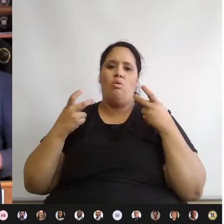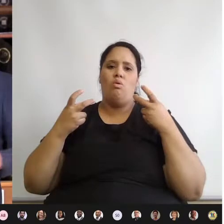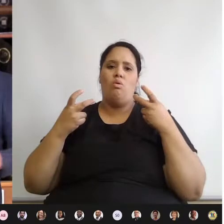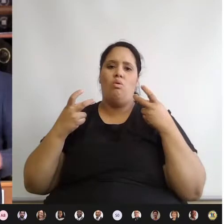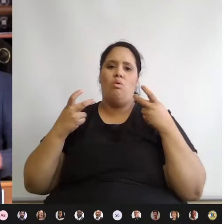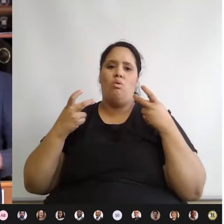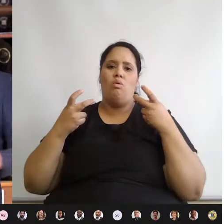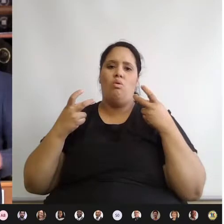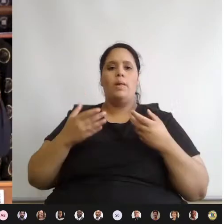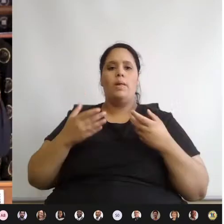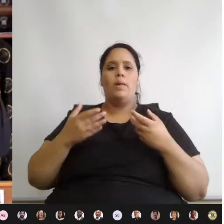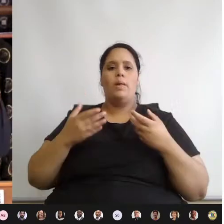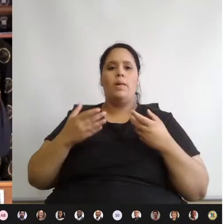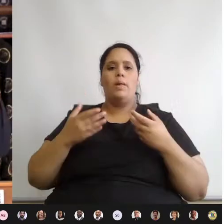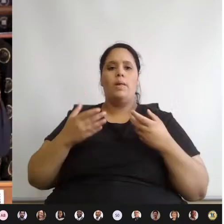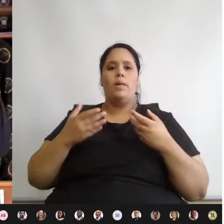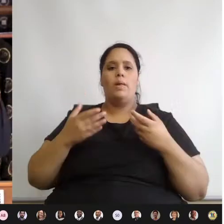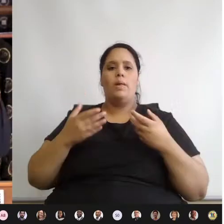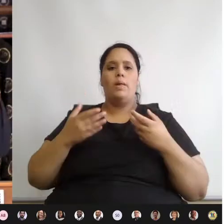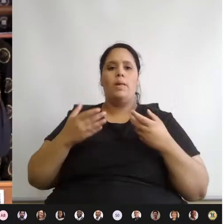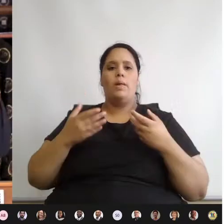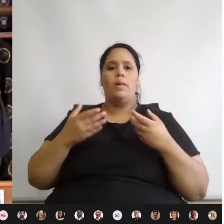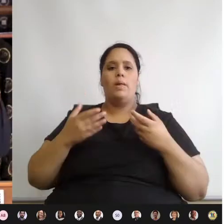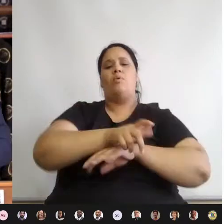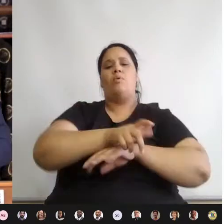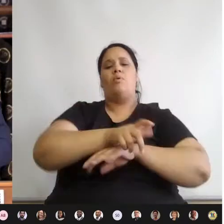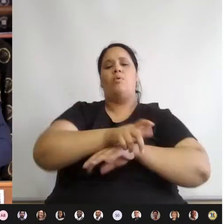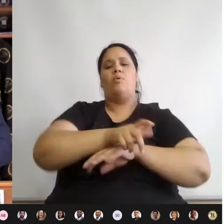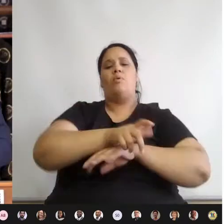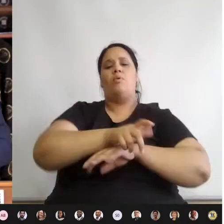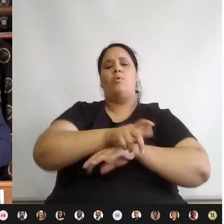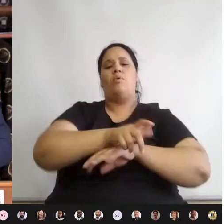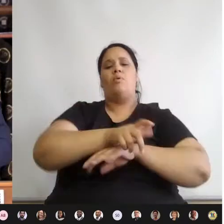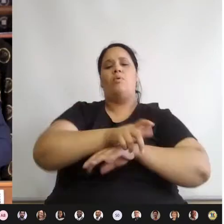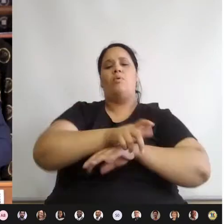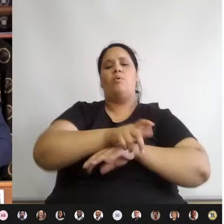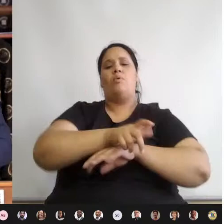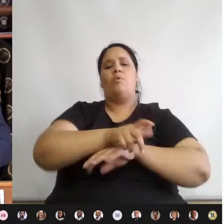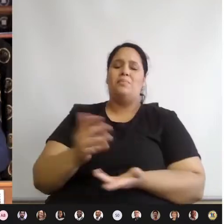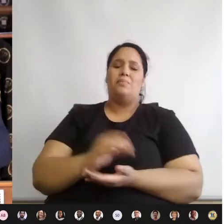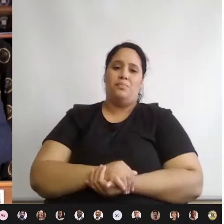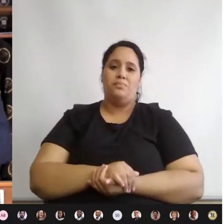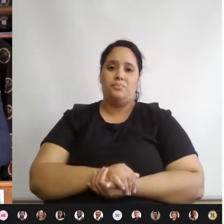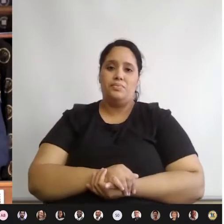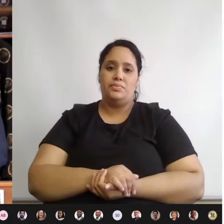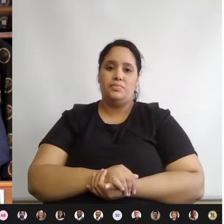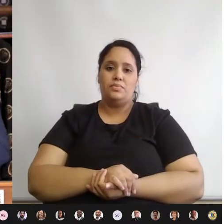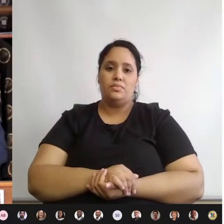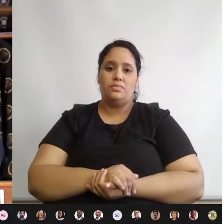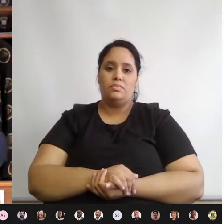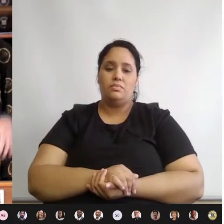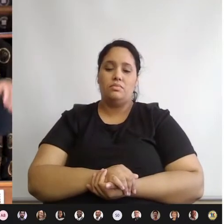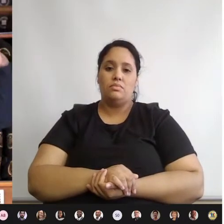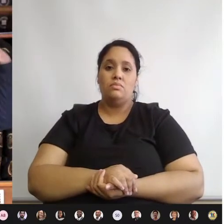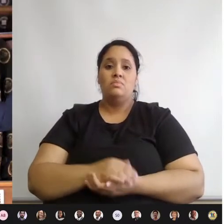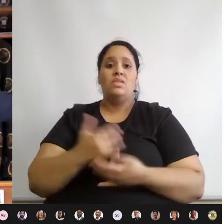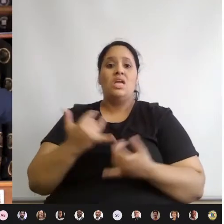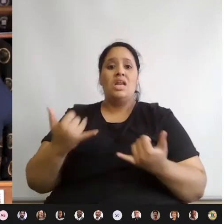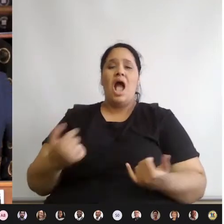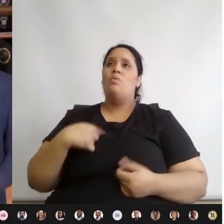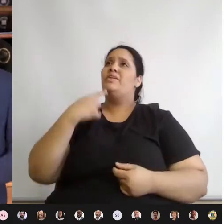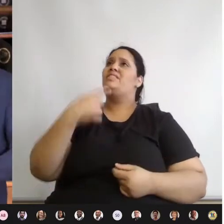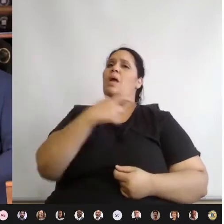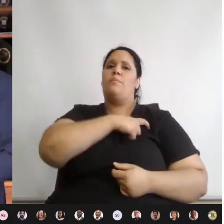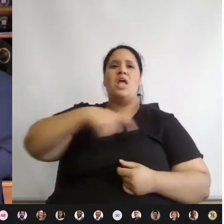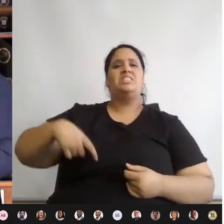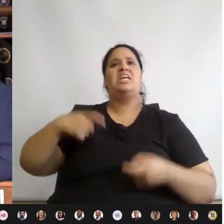to citizens in our province. That is absolutely shameful as well. And quite frankly, we can't talk about the president is dealing with it and look